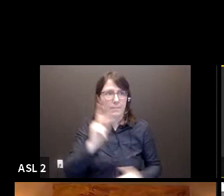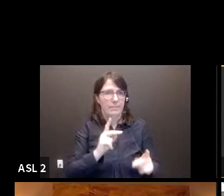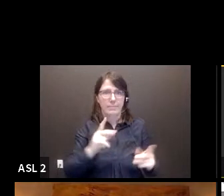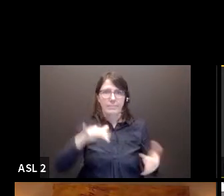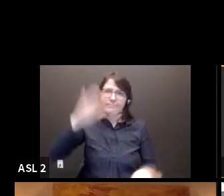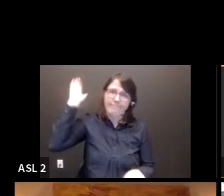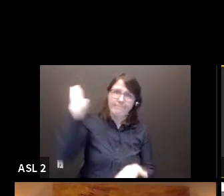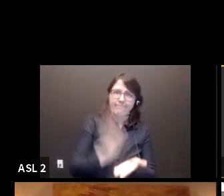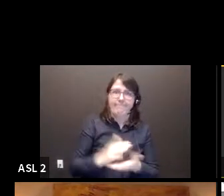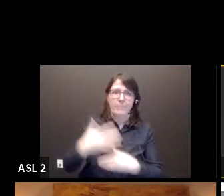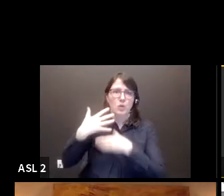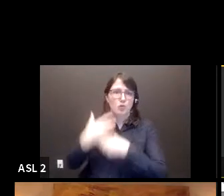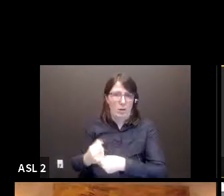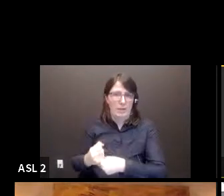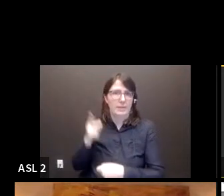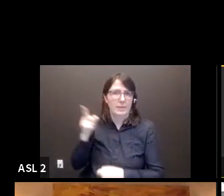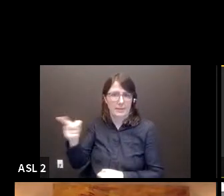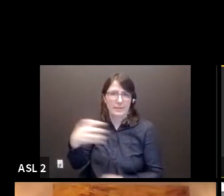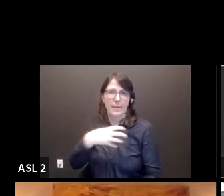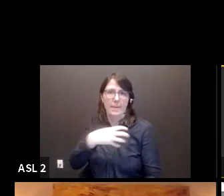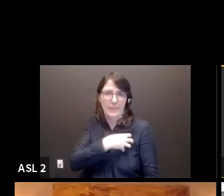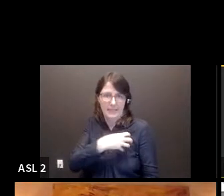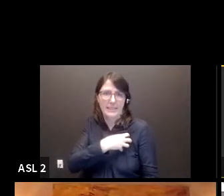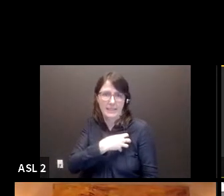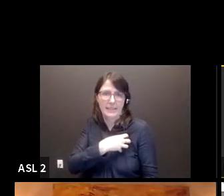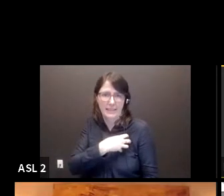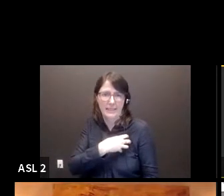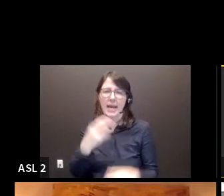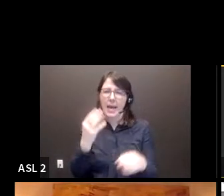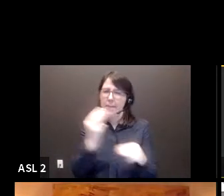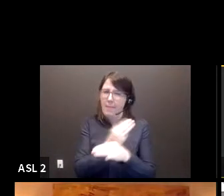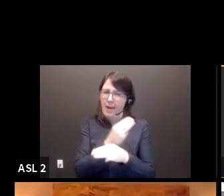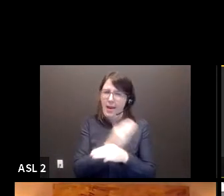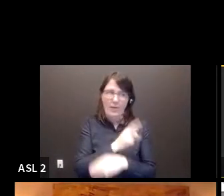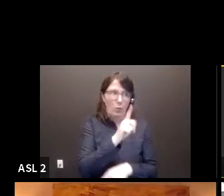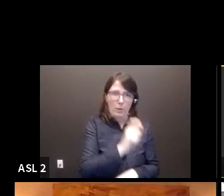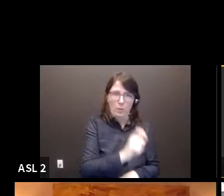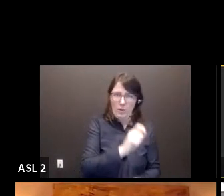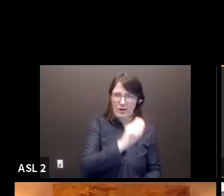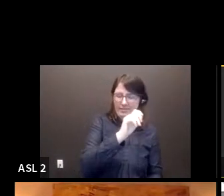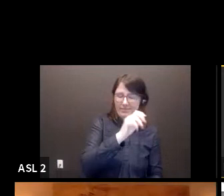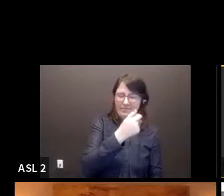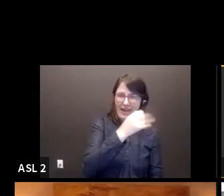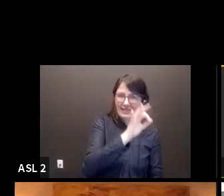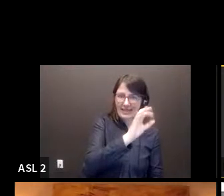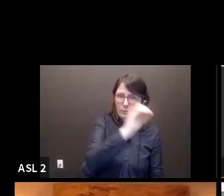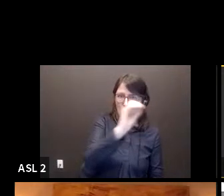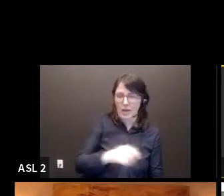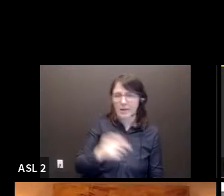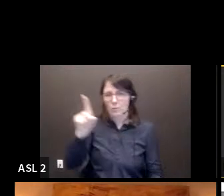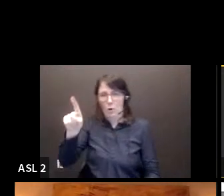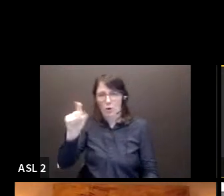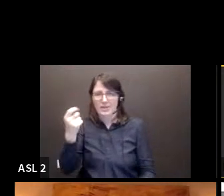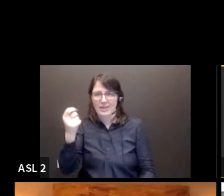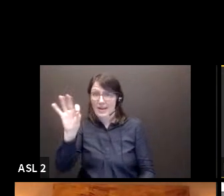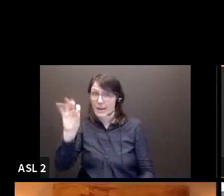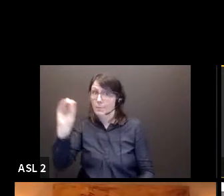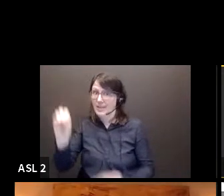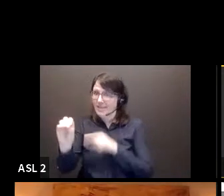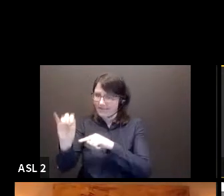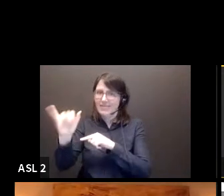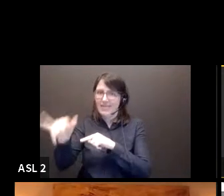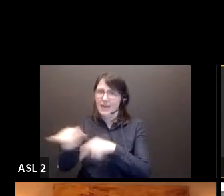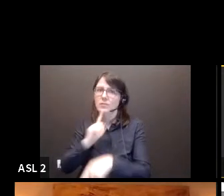and one is an absolute change in the draft budget one sentence i would like to highlight is without public trust the police cannot